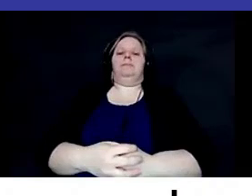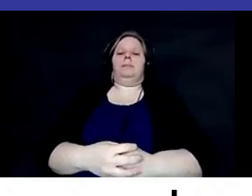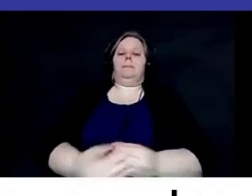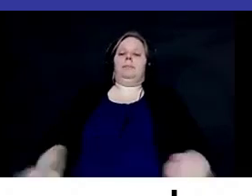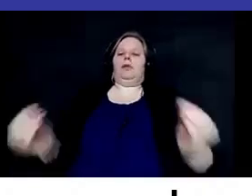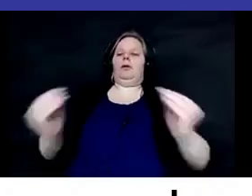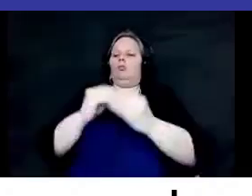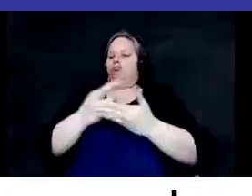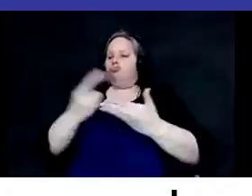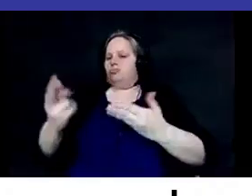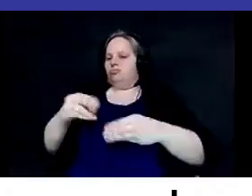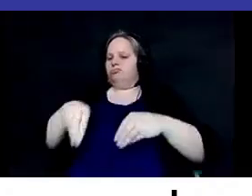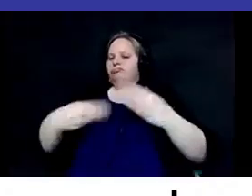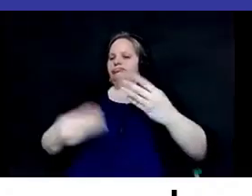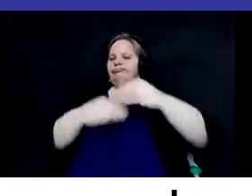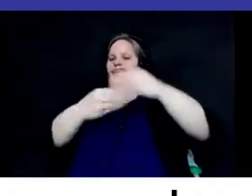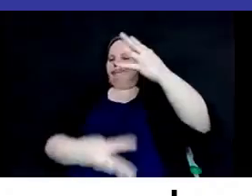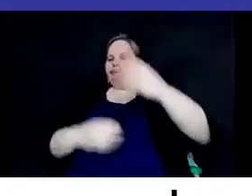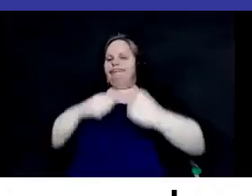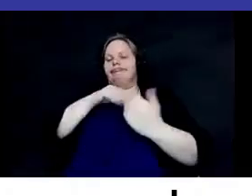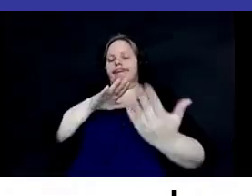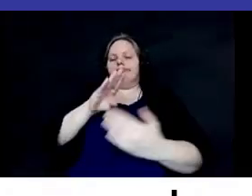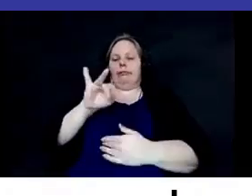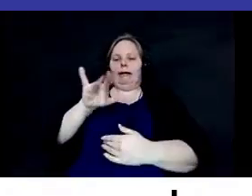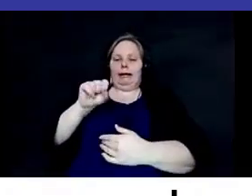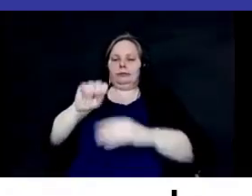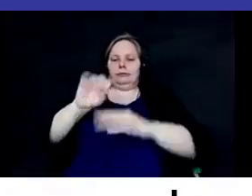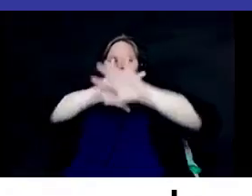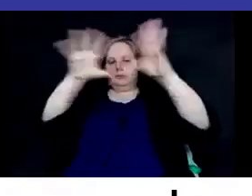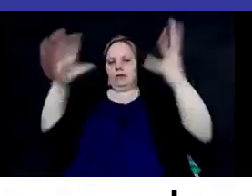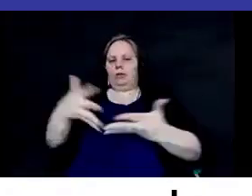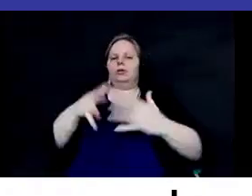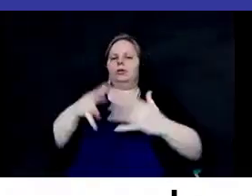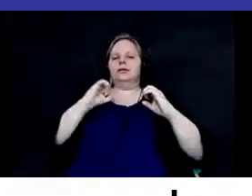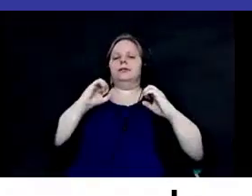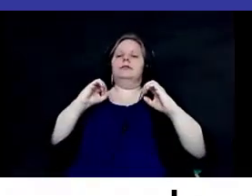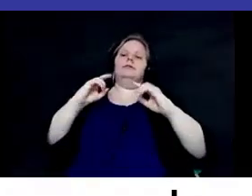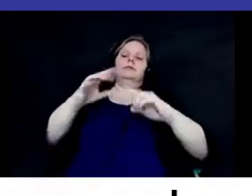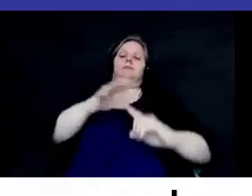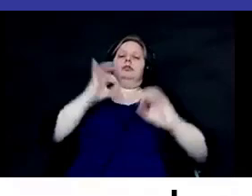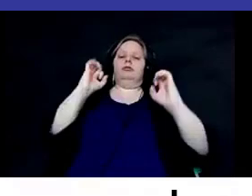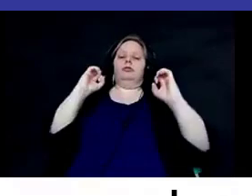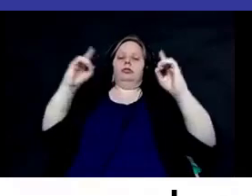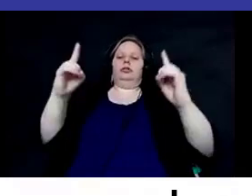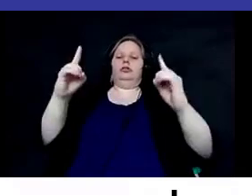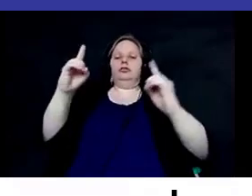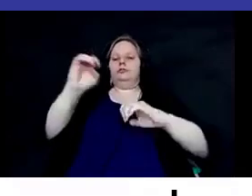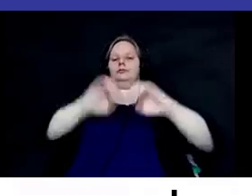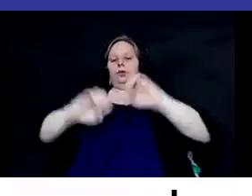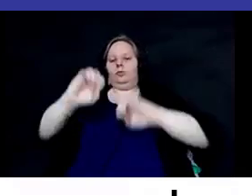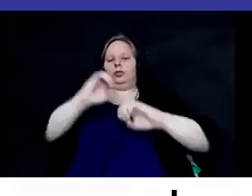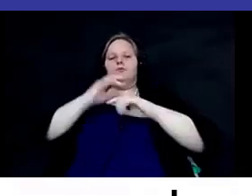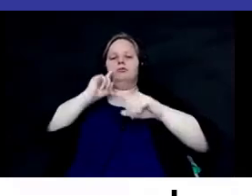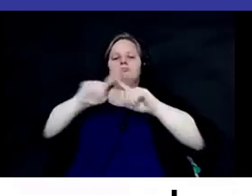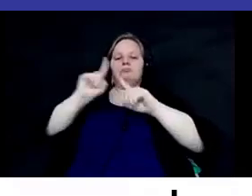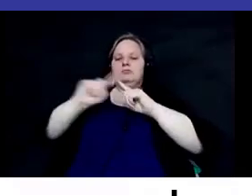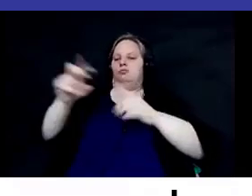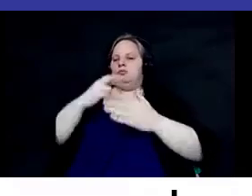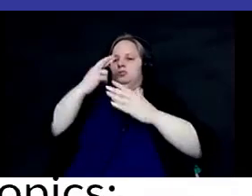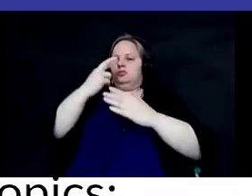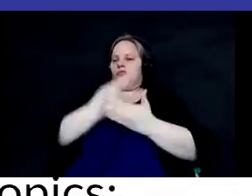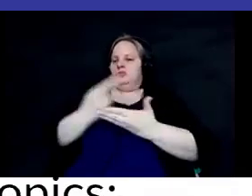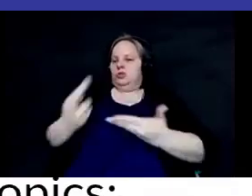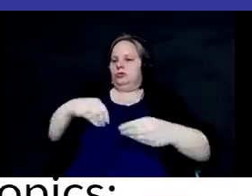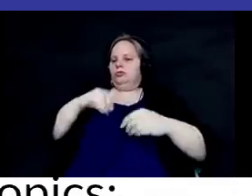resources such as addressing bias in a comprehensive special education evaluation, a set of resources you'll hear about today. And then we have a whole bunch of other topics that